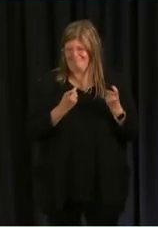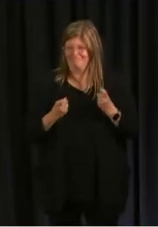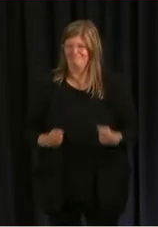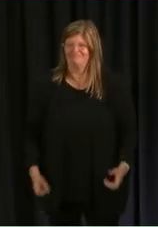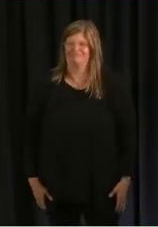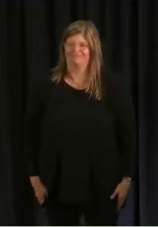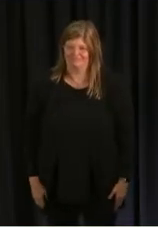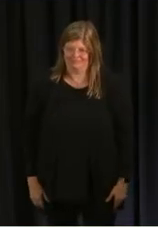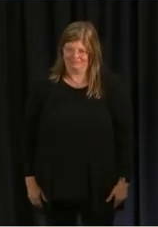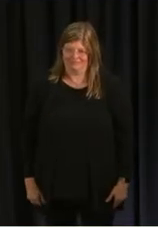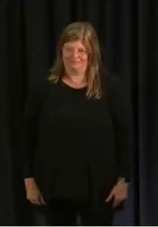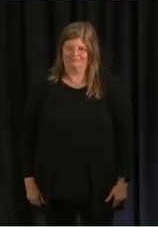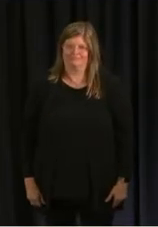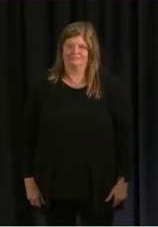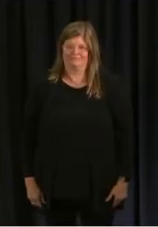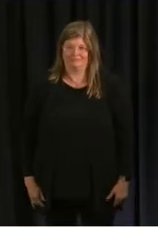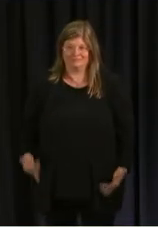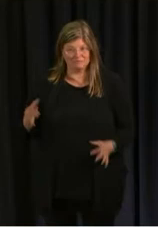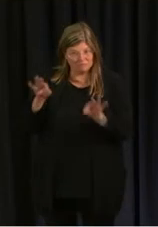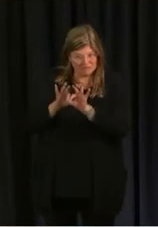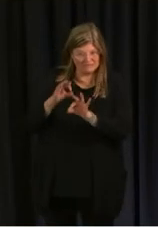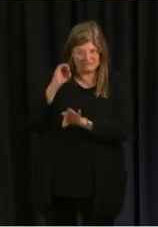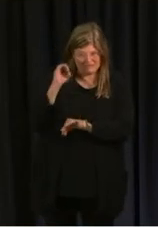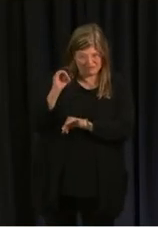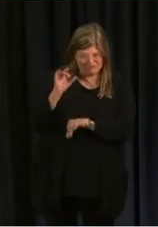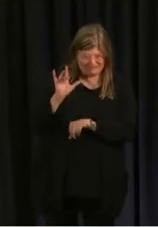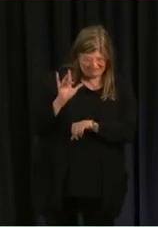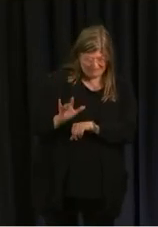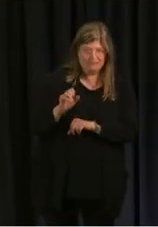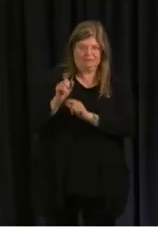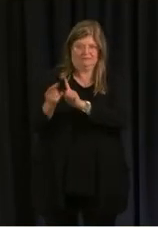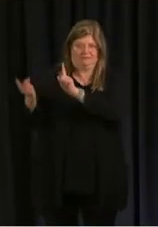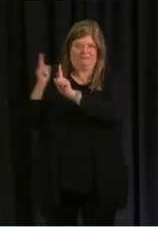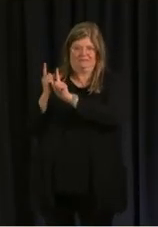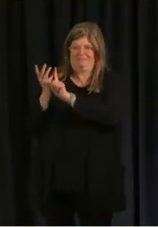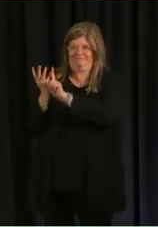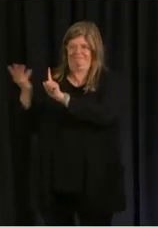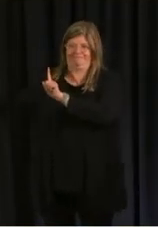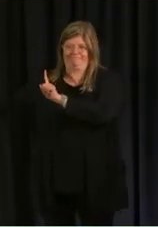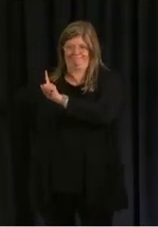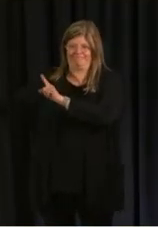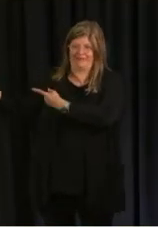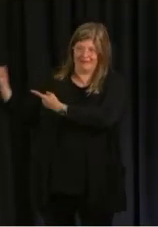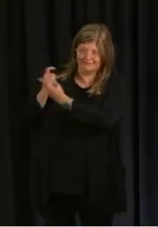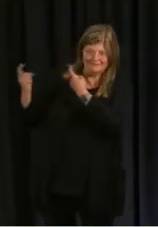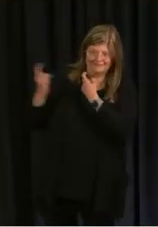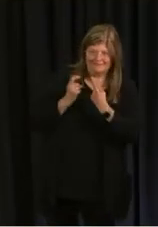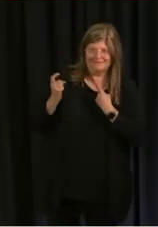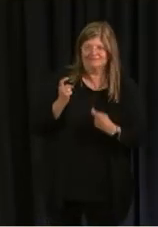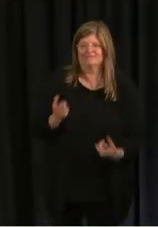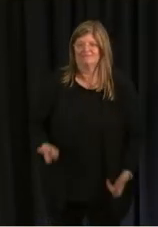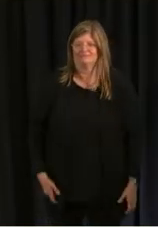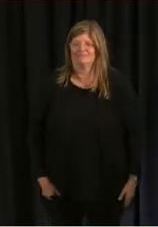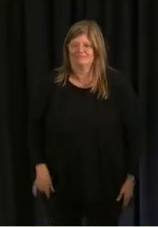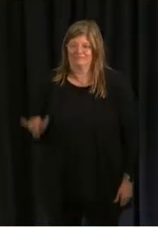that you must press 0 now to be entered into the question queue if you would like to ask your questions of Dr. Shah. You can